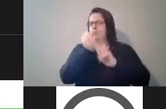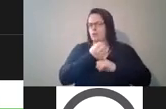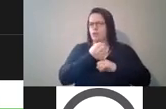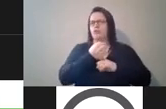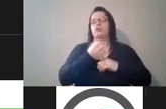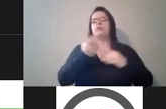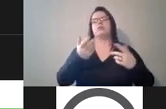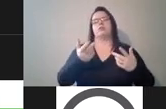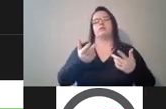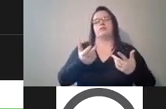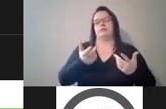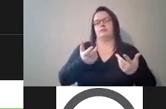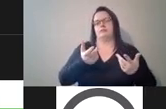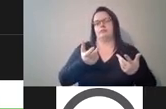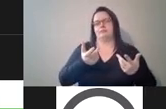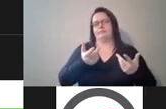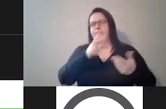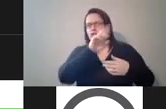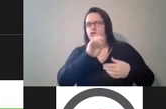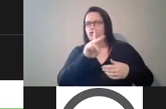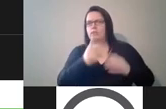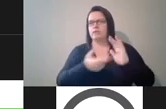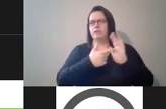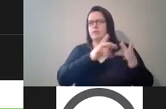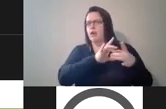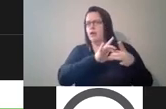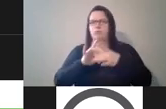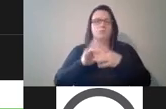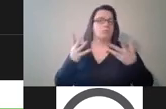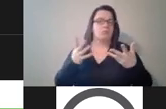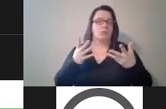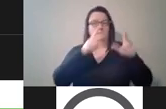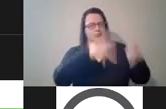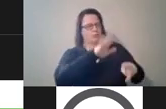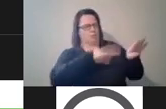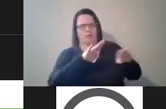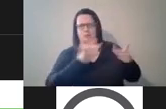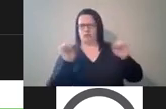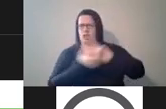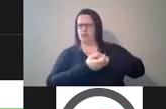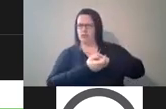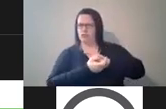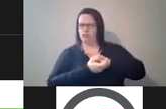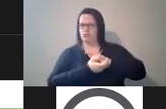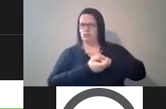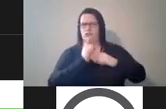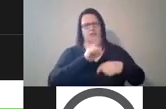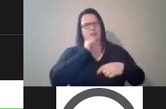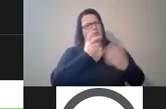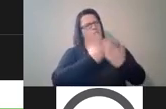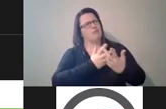this idea that the risk could be related to maybe there's a significant change in a person's behavior that doesn't necessarily align with their preferences and